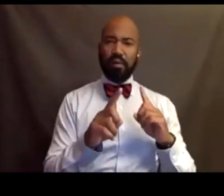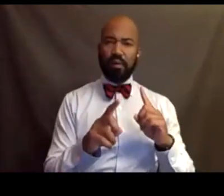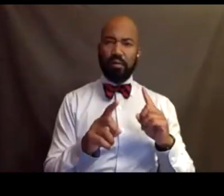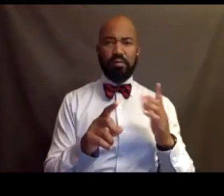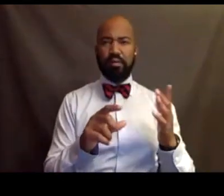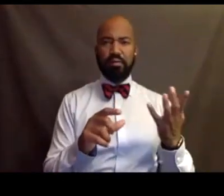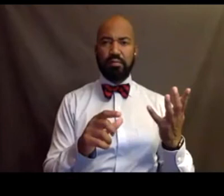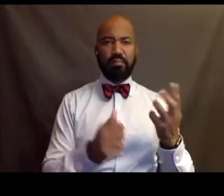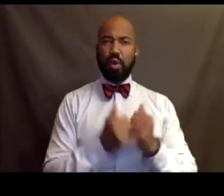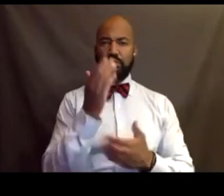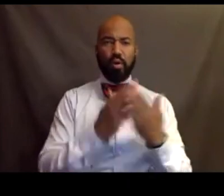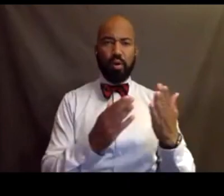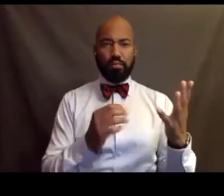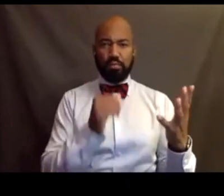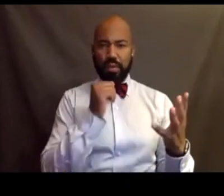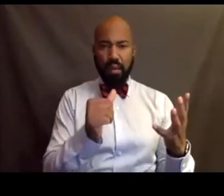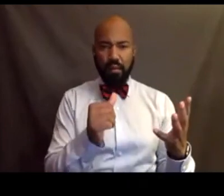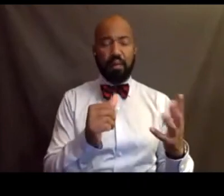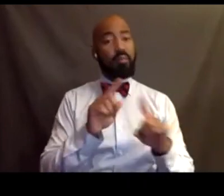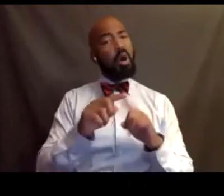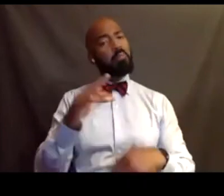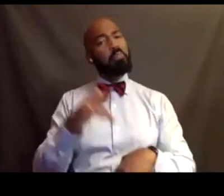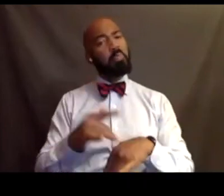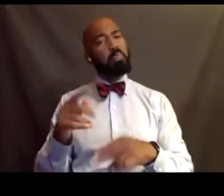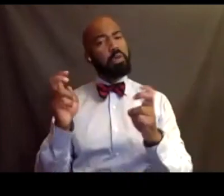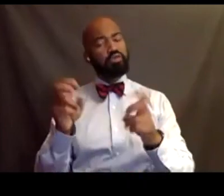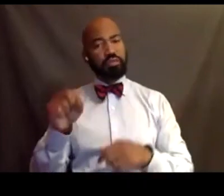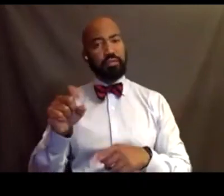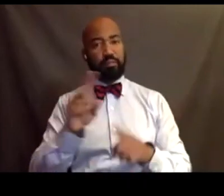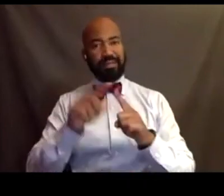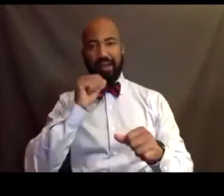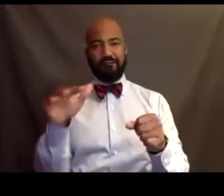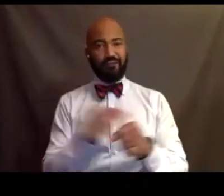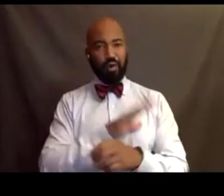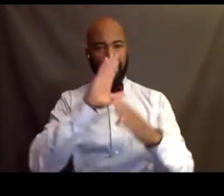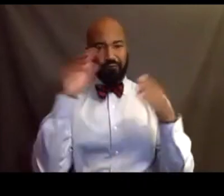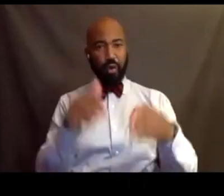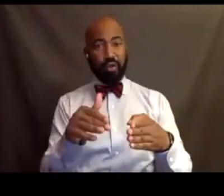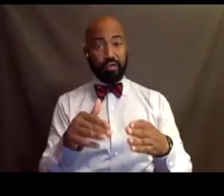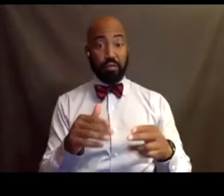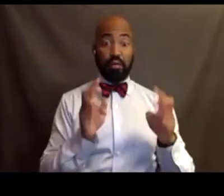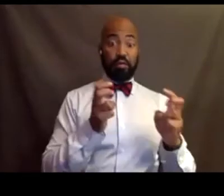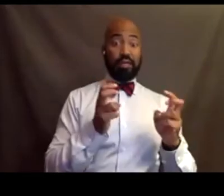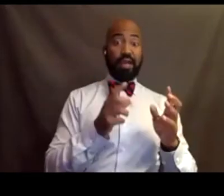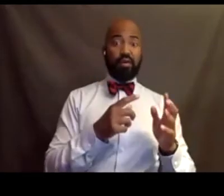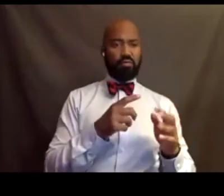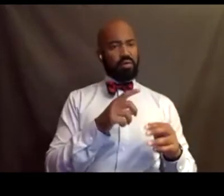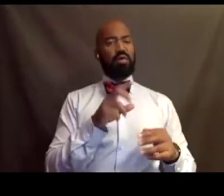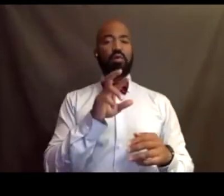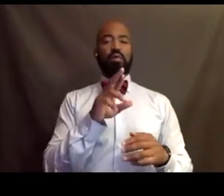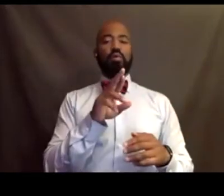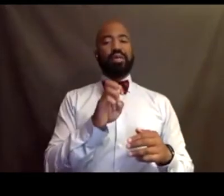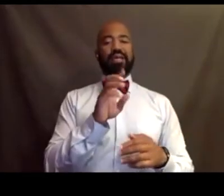At most part, we did touch on it in the book, but it wasn't like the whole focus, because when you look at the title, Redefining Realness, you think of, oh, how to be